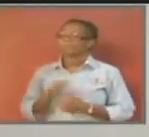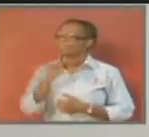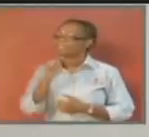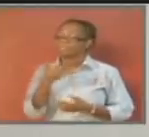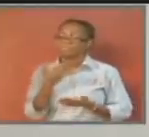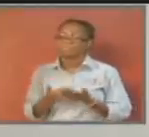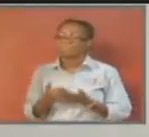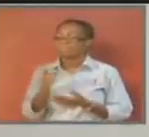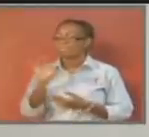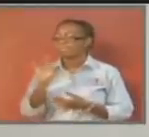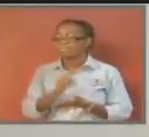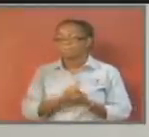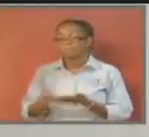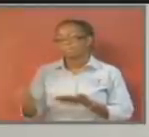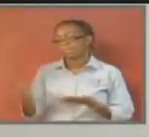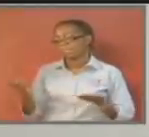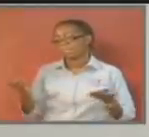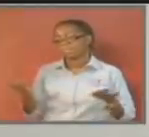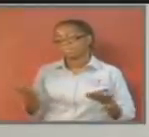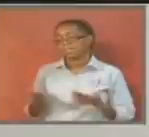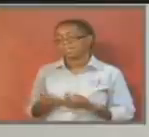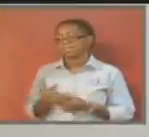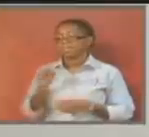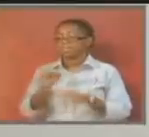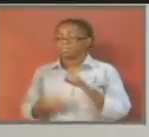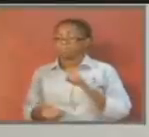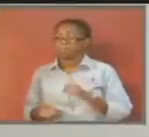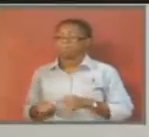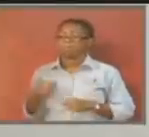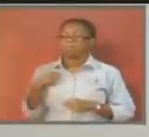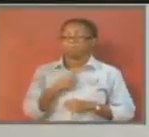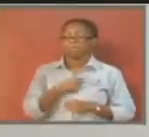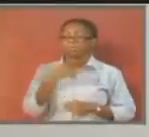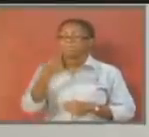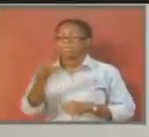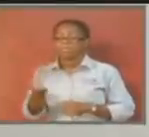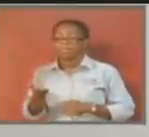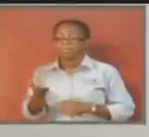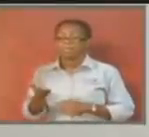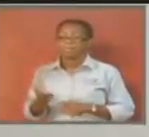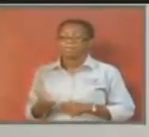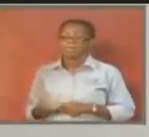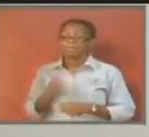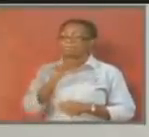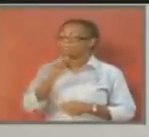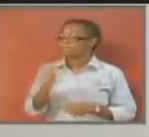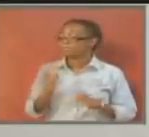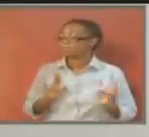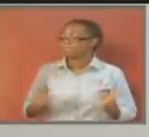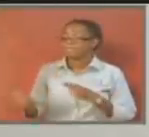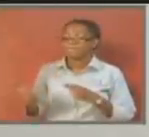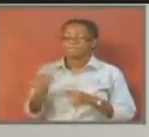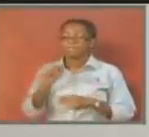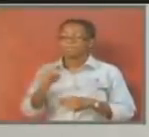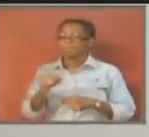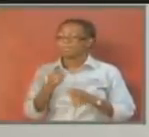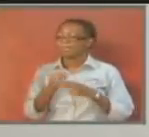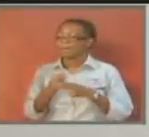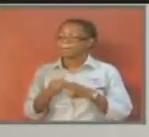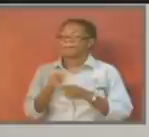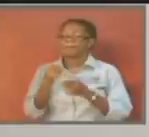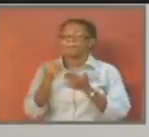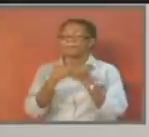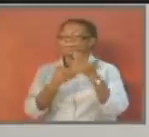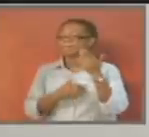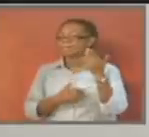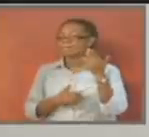weeks, and therefore they were told that it's not ready, they're not on the listing yet. The other thing is